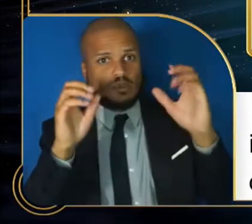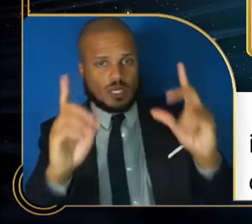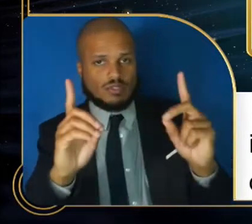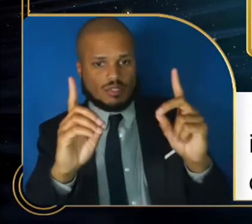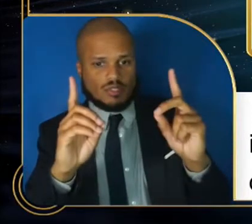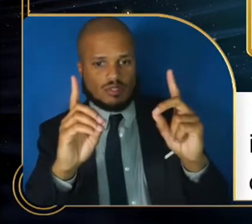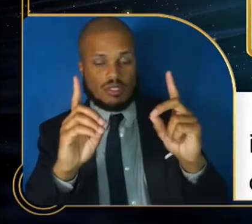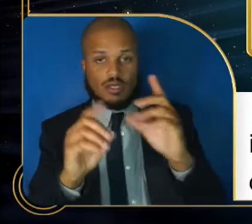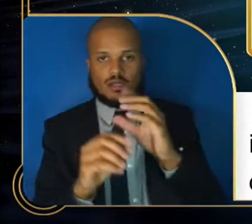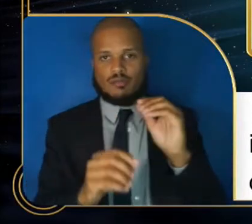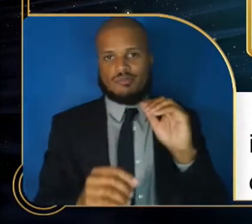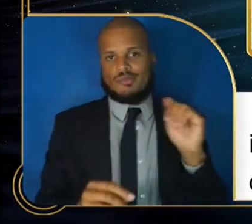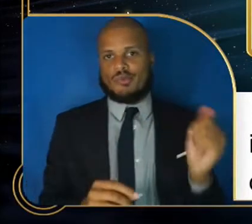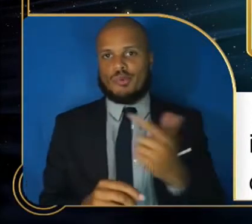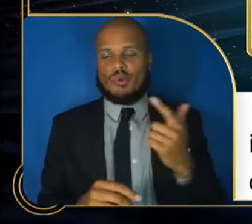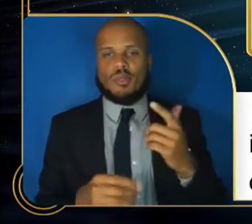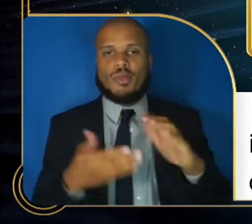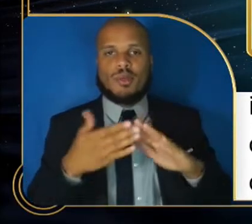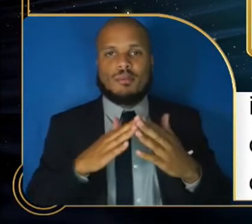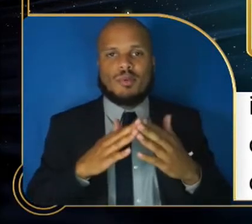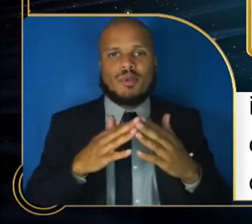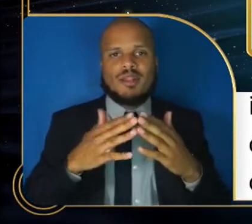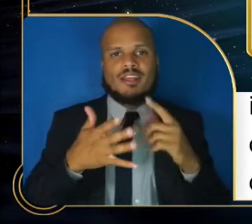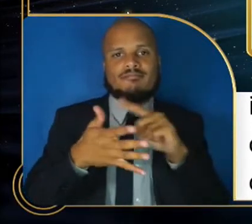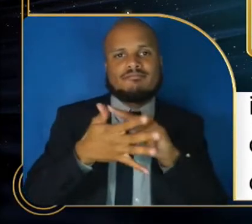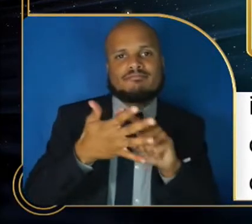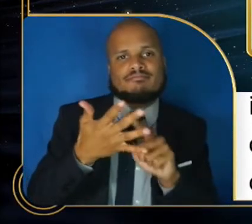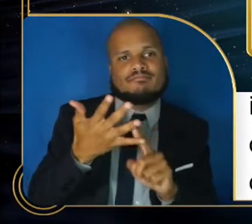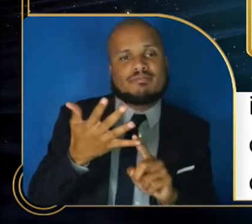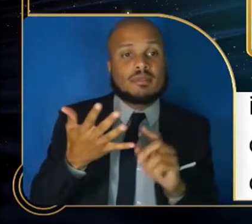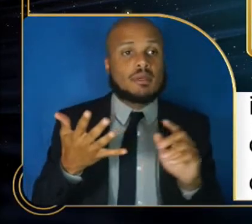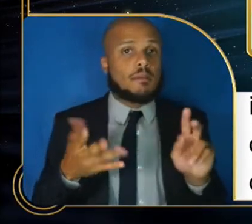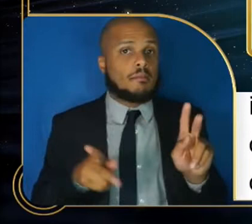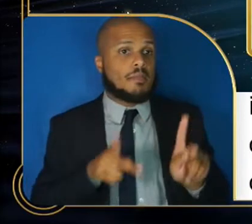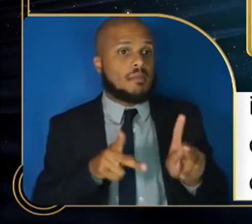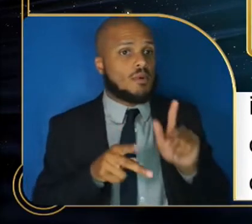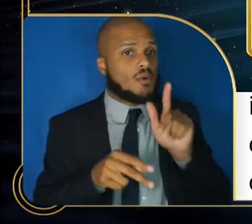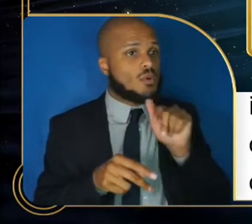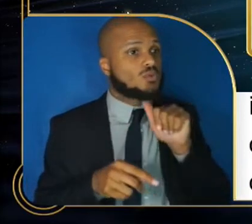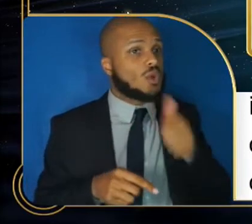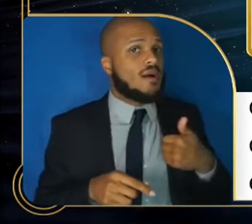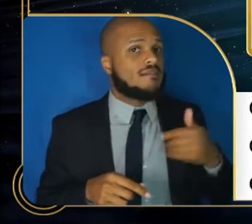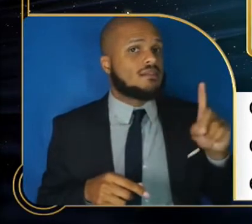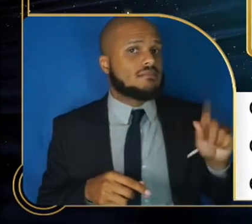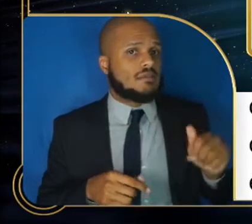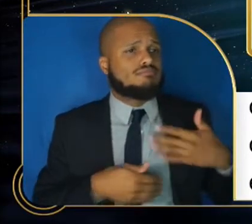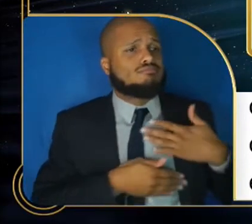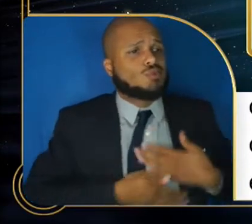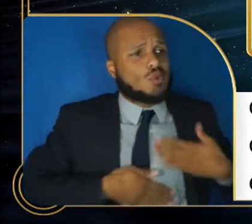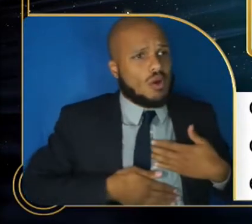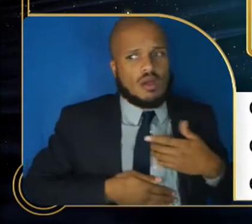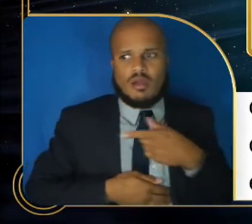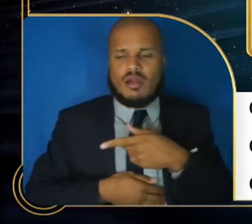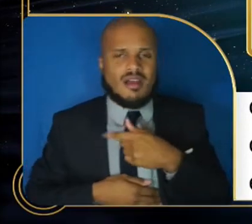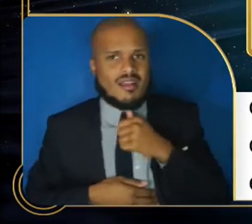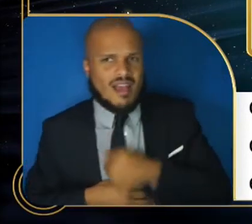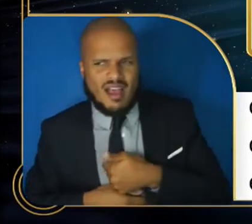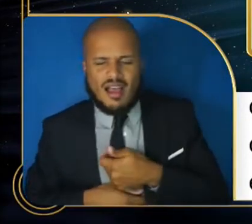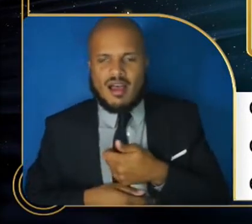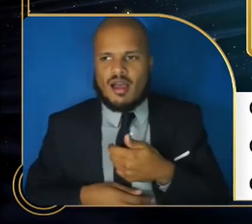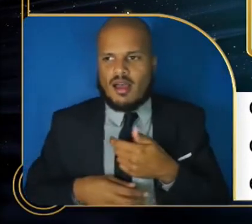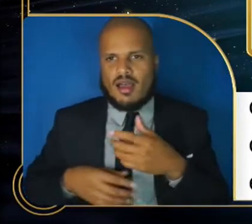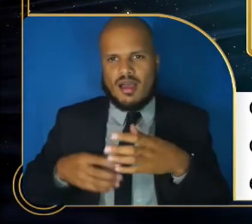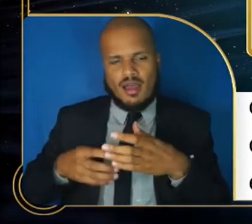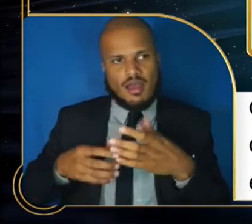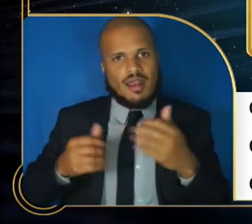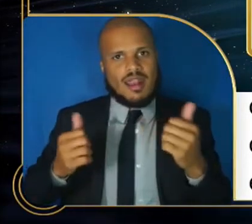the community amenities that non-disabled individuals enjoy. Most folks out there won't know who you are or